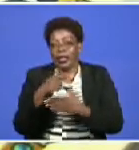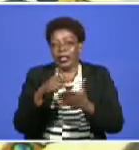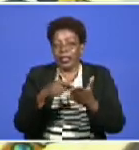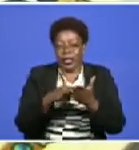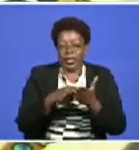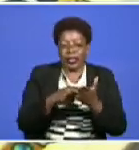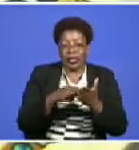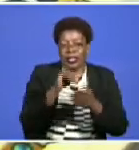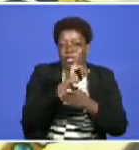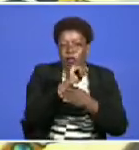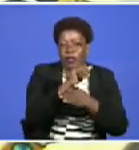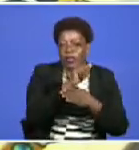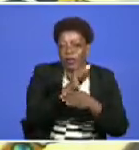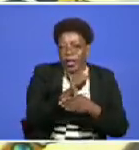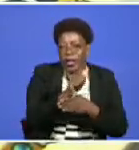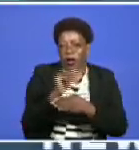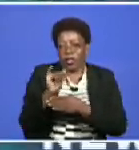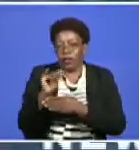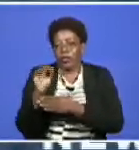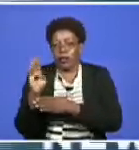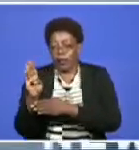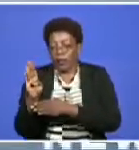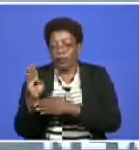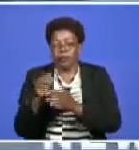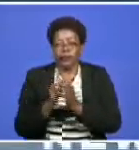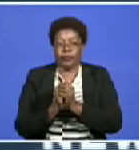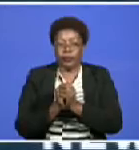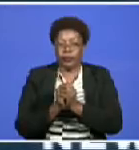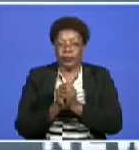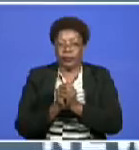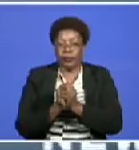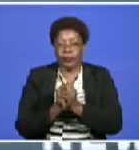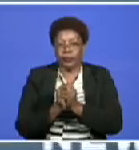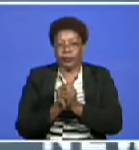A or influenza B or not influenza at all. Anthony Smith, ZNS Network News.